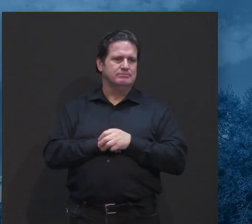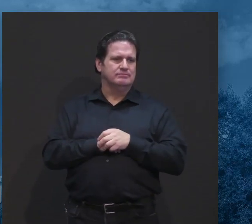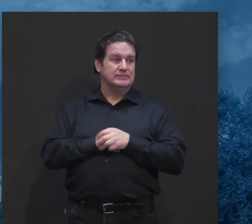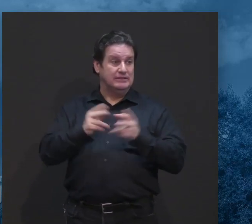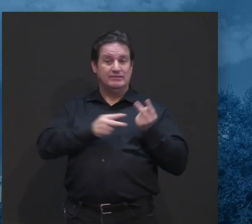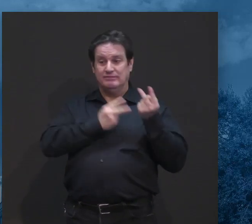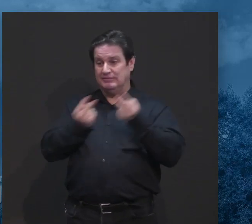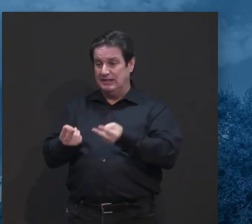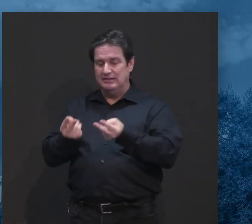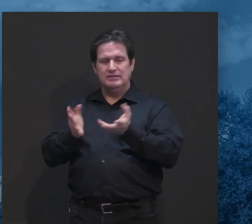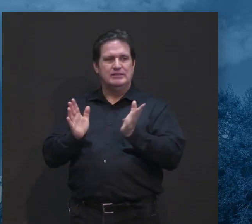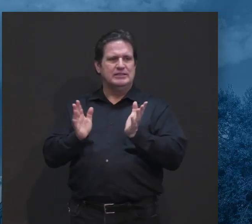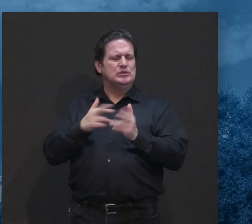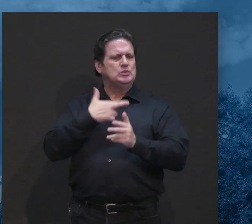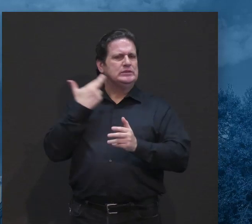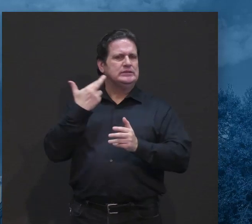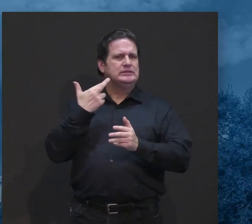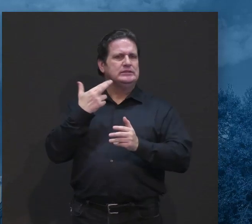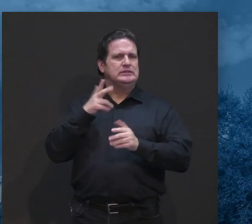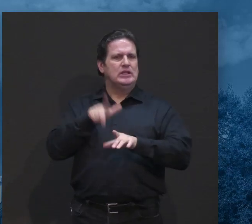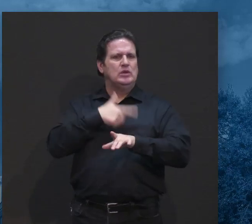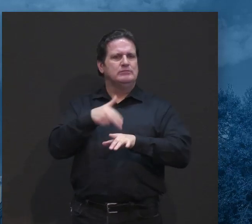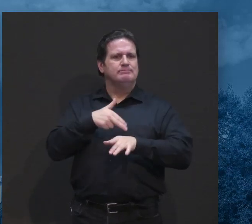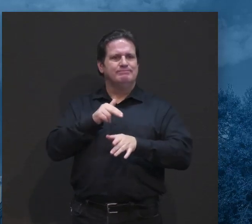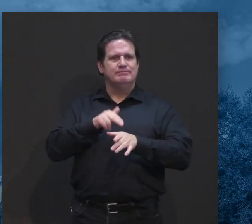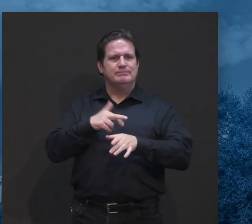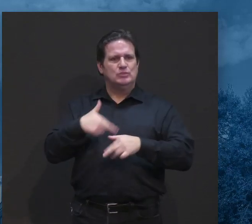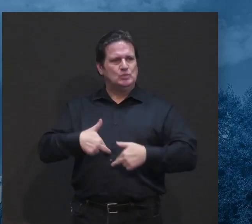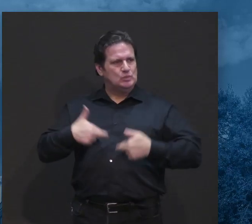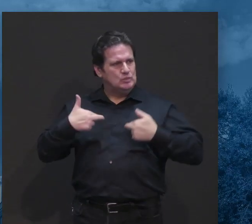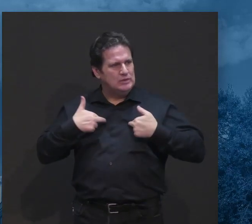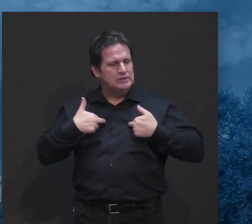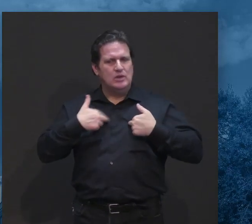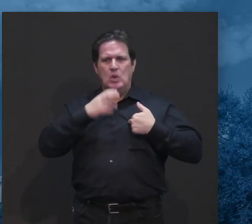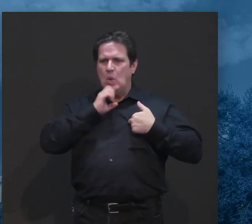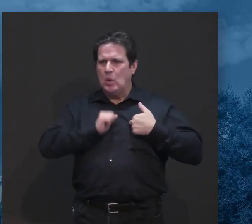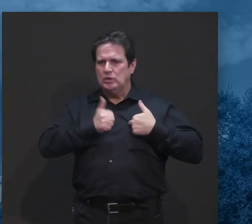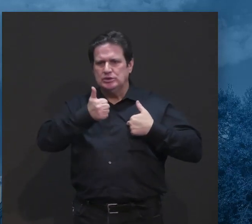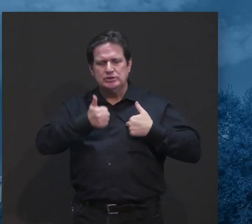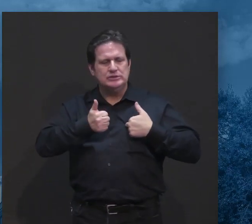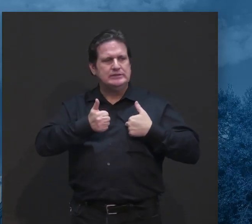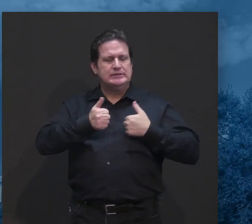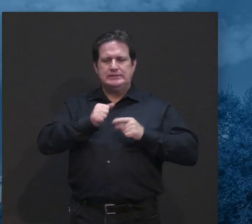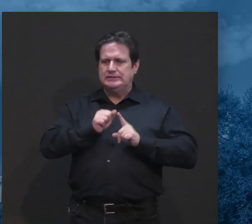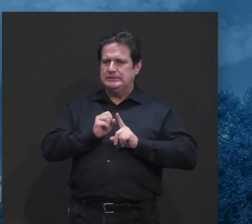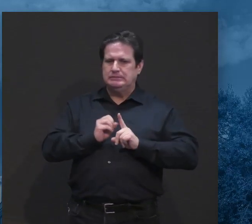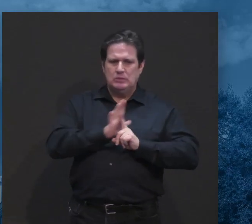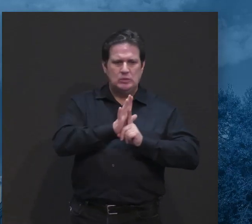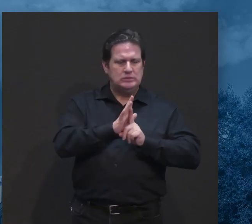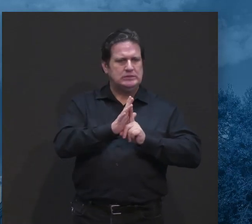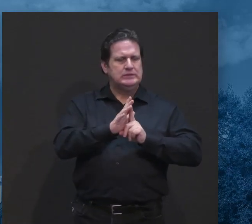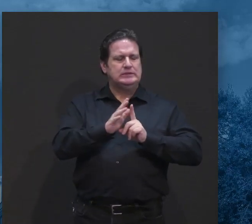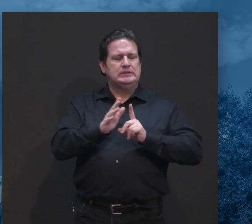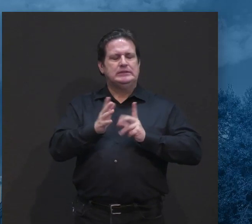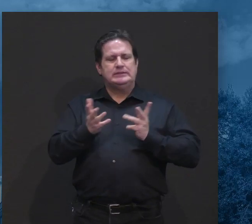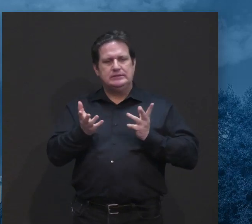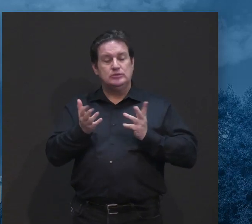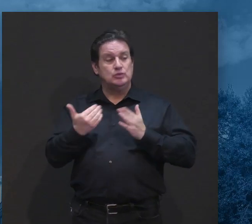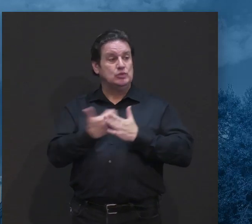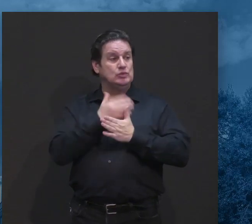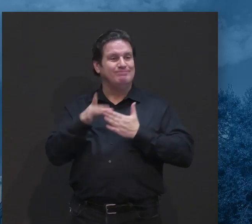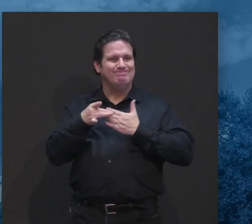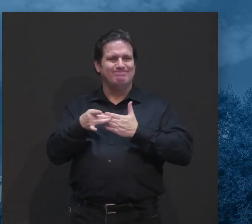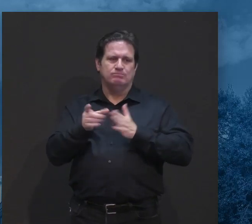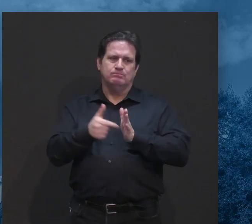real risk for these long-term care residents if they get exposed. And the new guidance